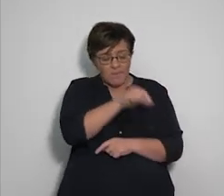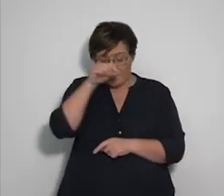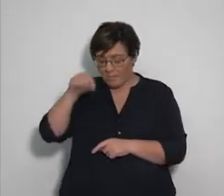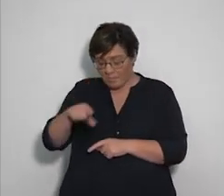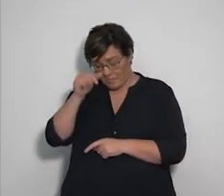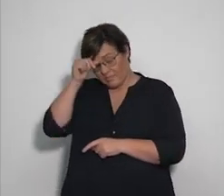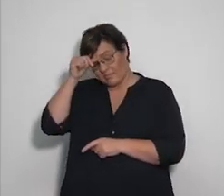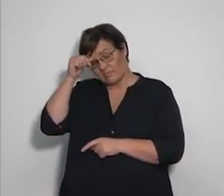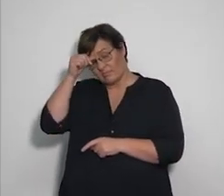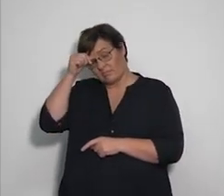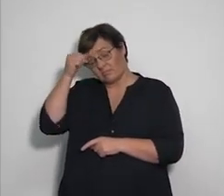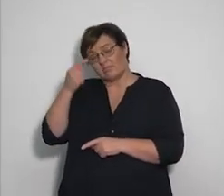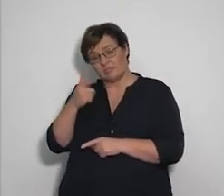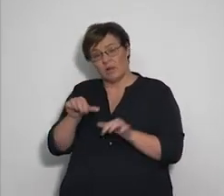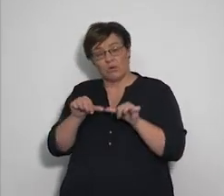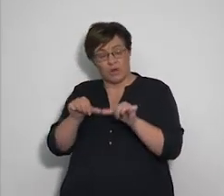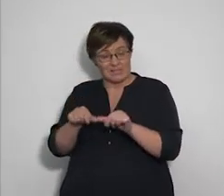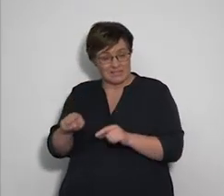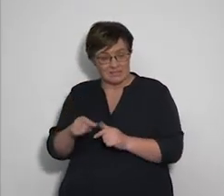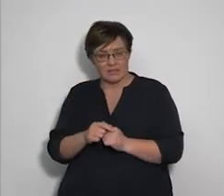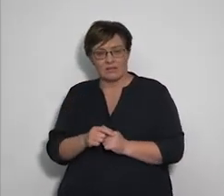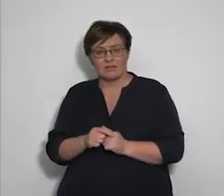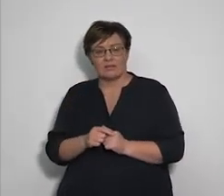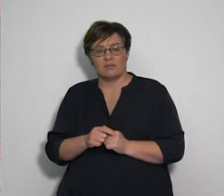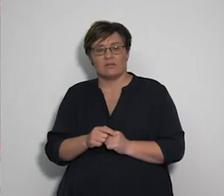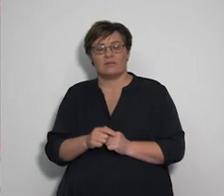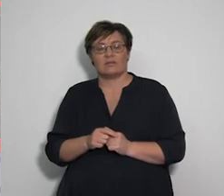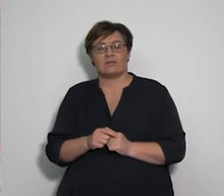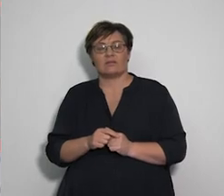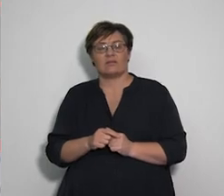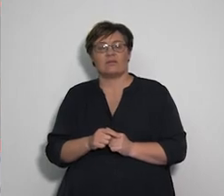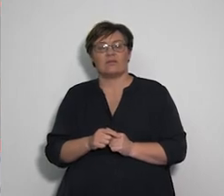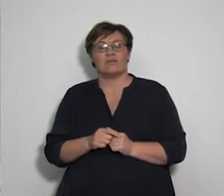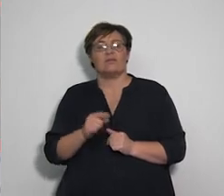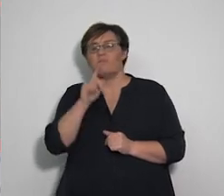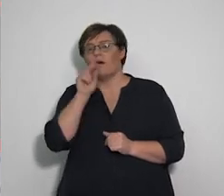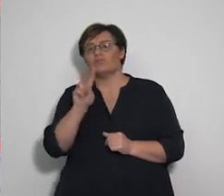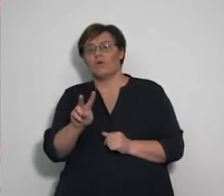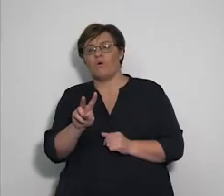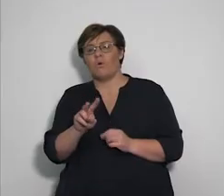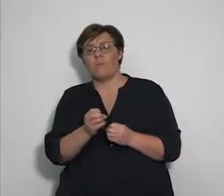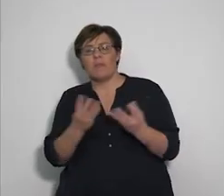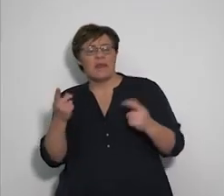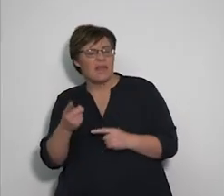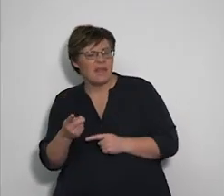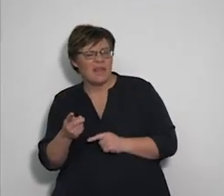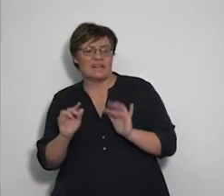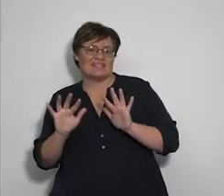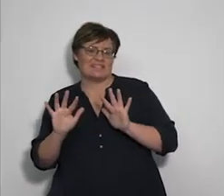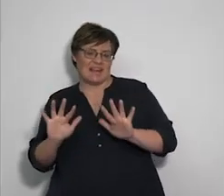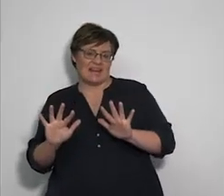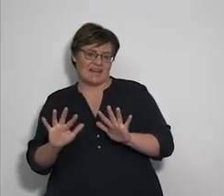unit area, which is going to be remaining constant throughout our investigation, we see we